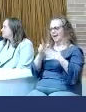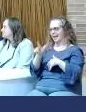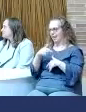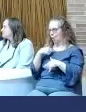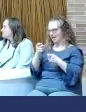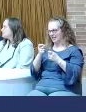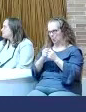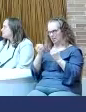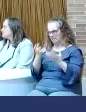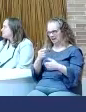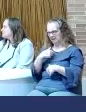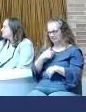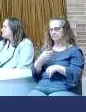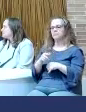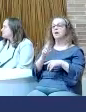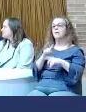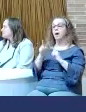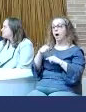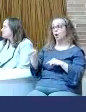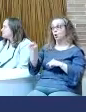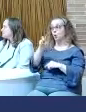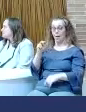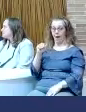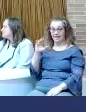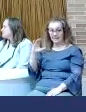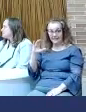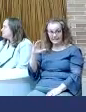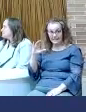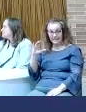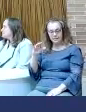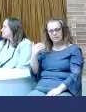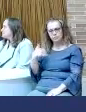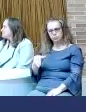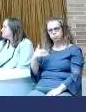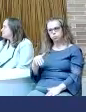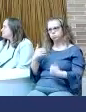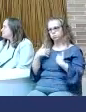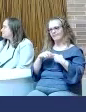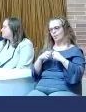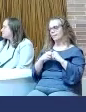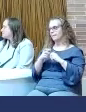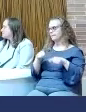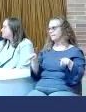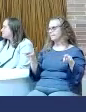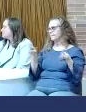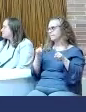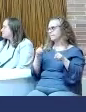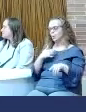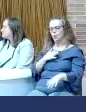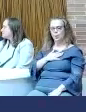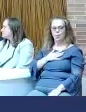with but for you guys in the city got issues and I feel for